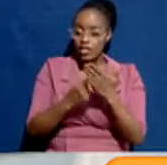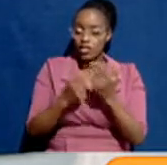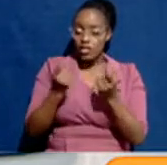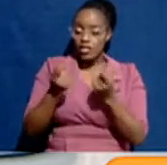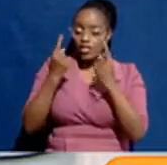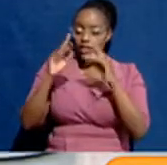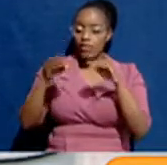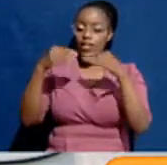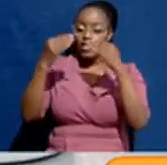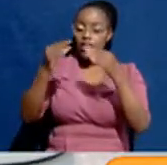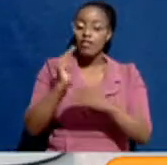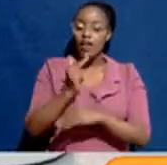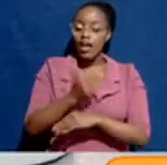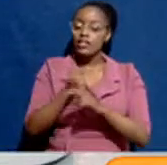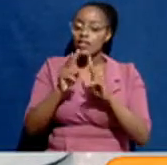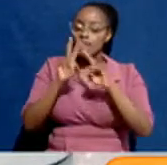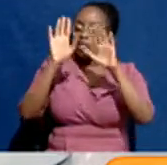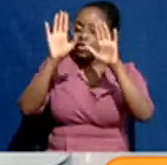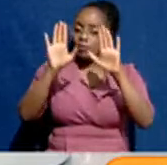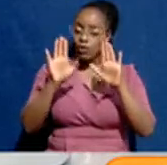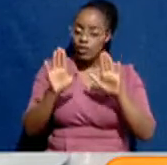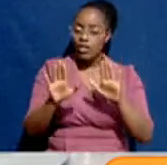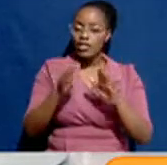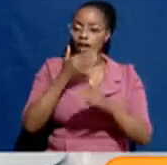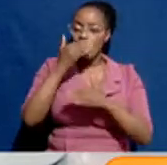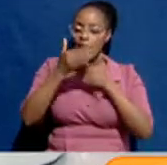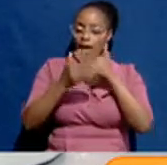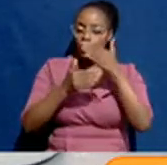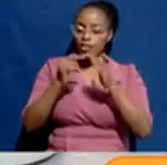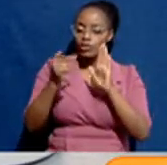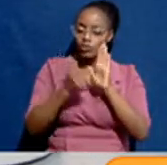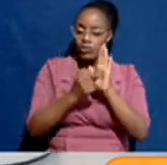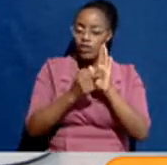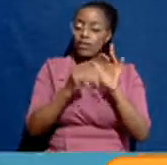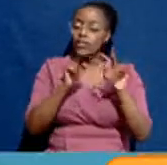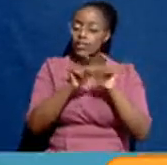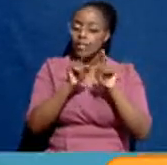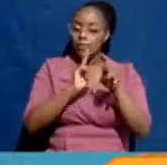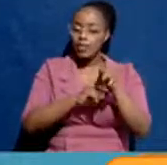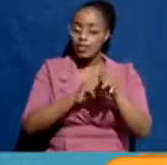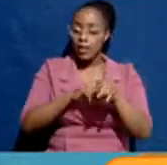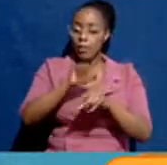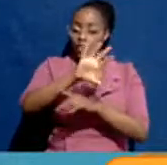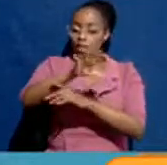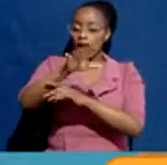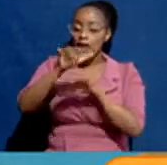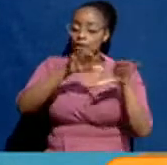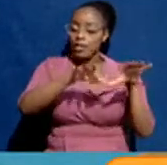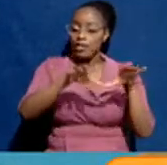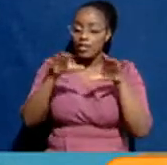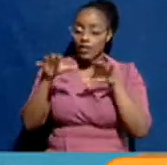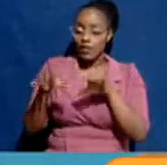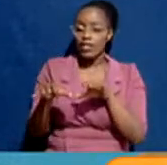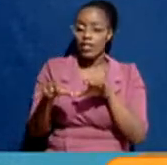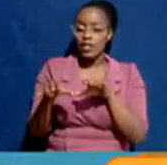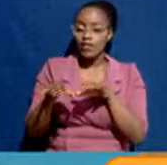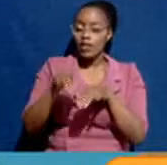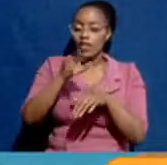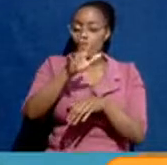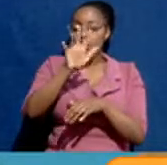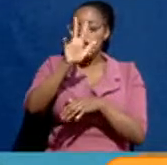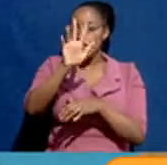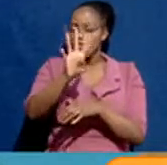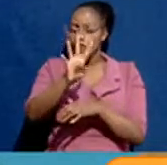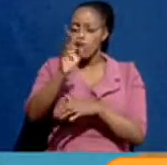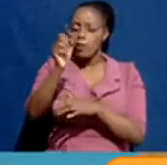in giving us very critical answers to that. When counties are suffering, 3-4 months